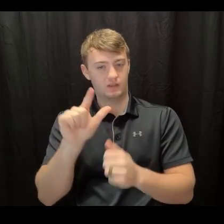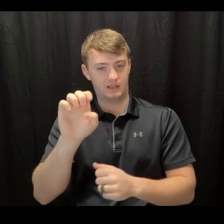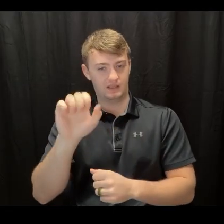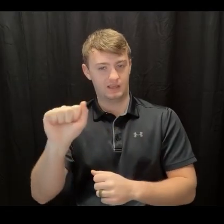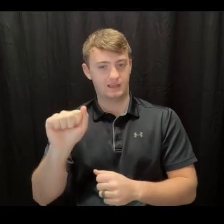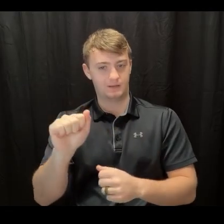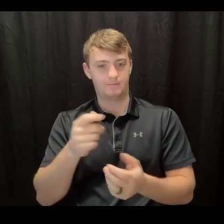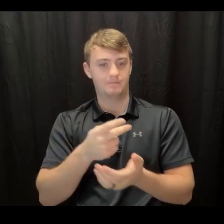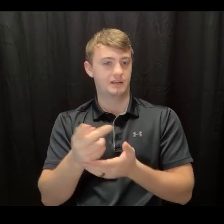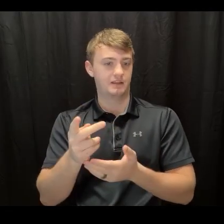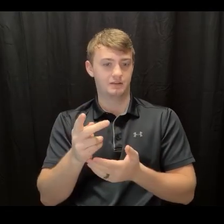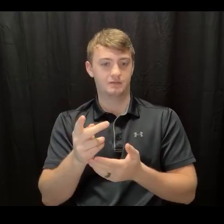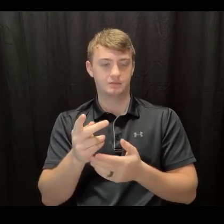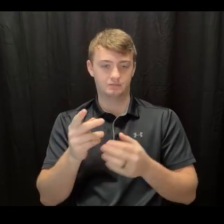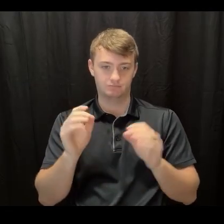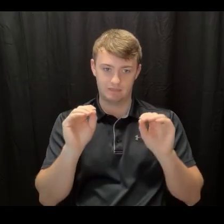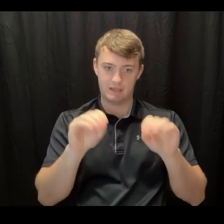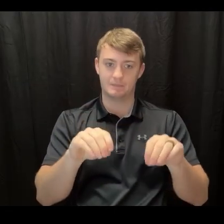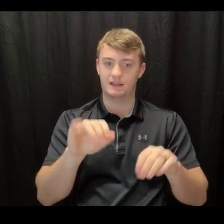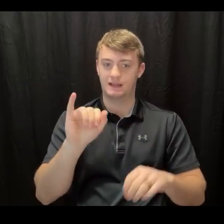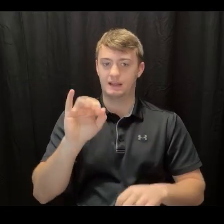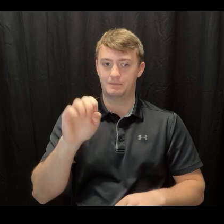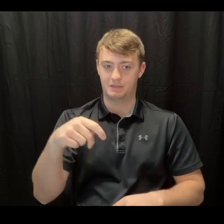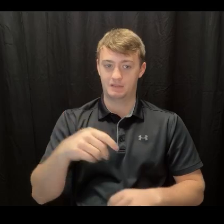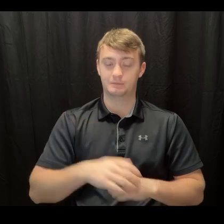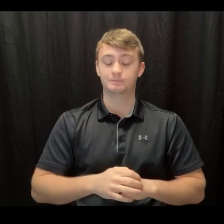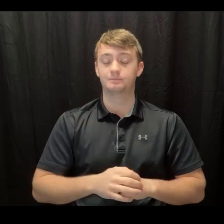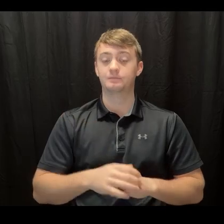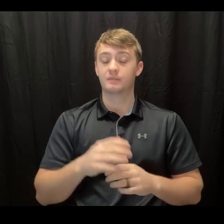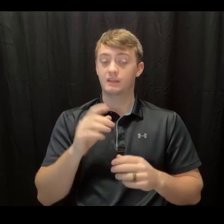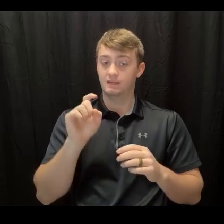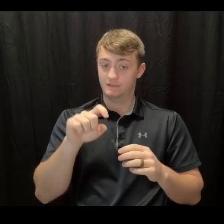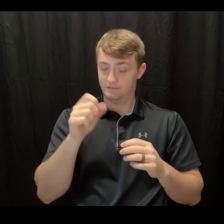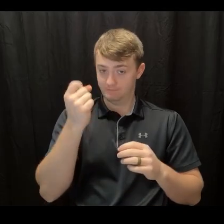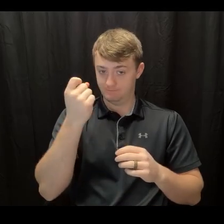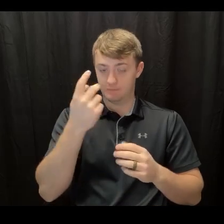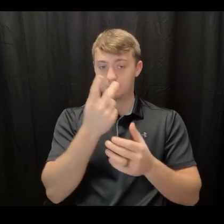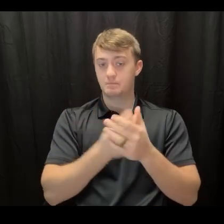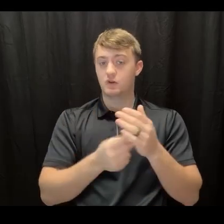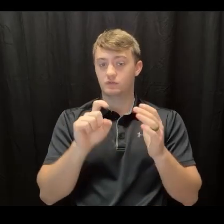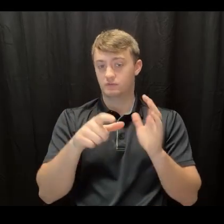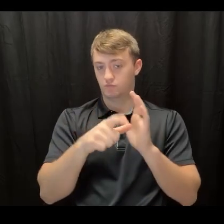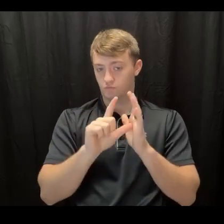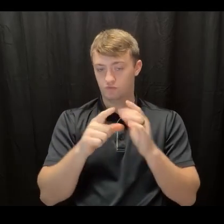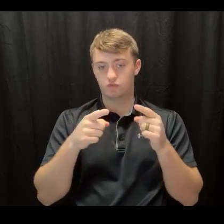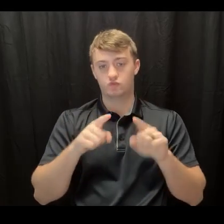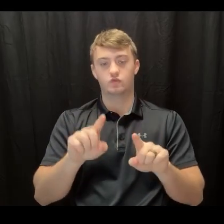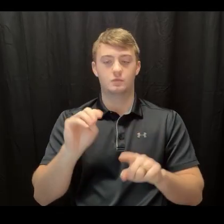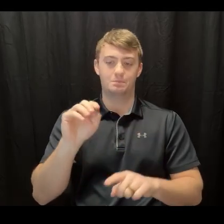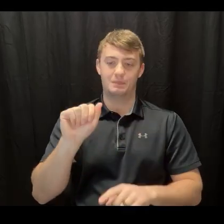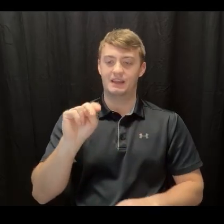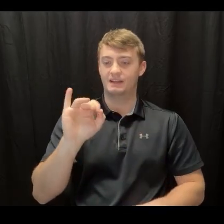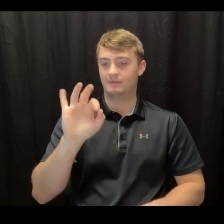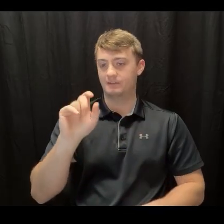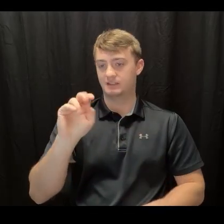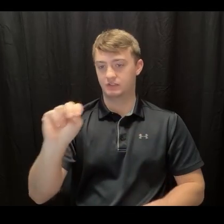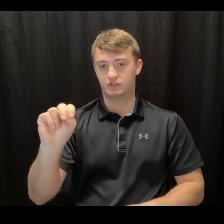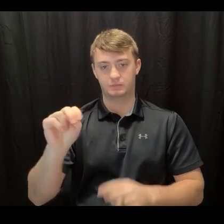LEA's failure to implement the IEP. It should be documented that both of these were reviewed during a manifestation meeting.